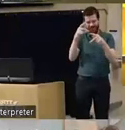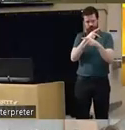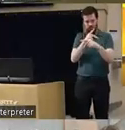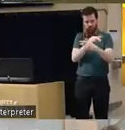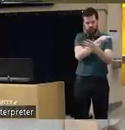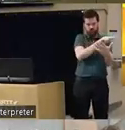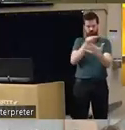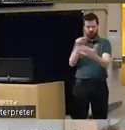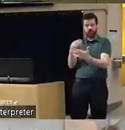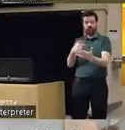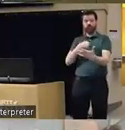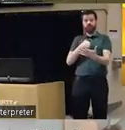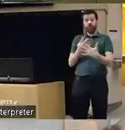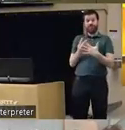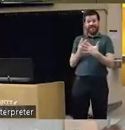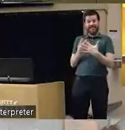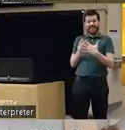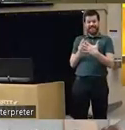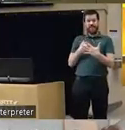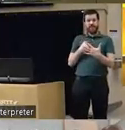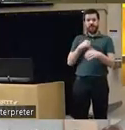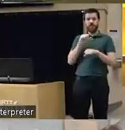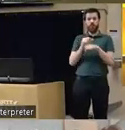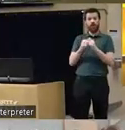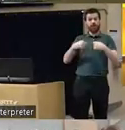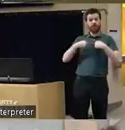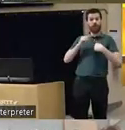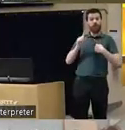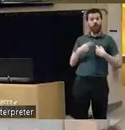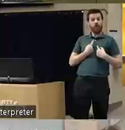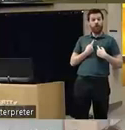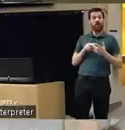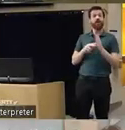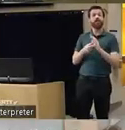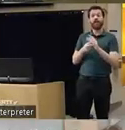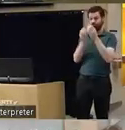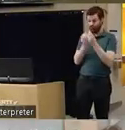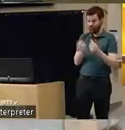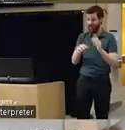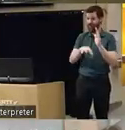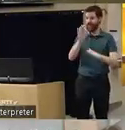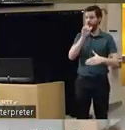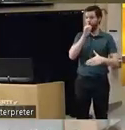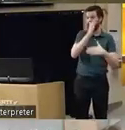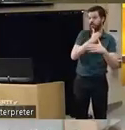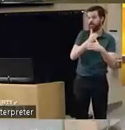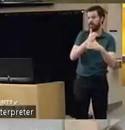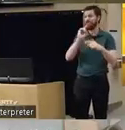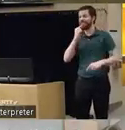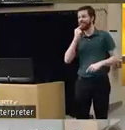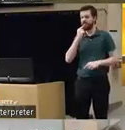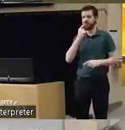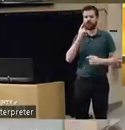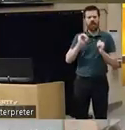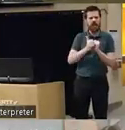doing the screening to, you know, work with me doesn't seem to solve that issue of how do we